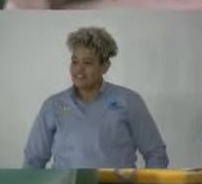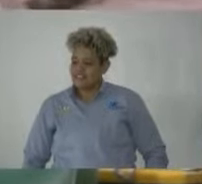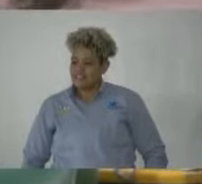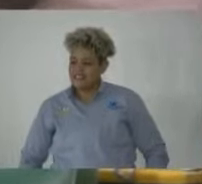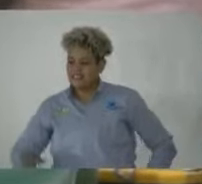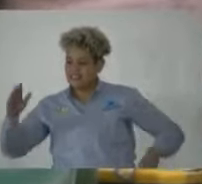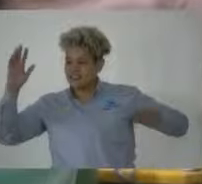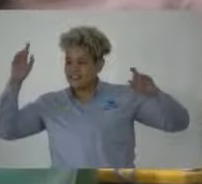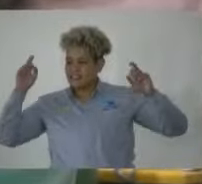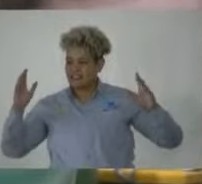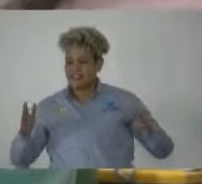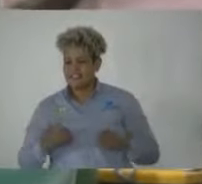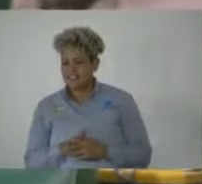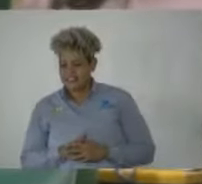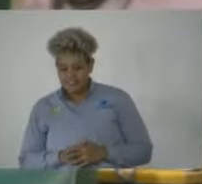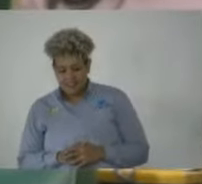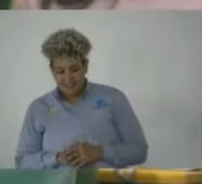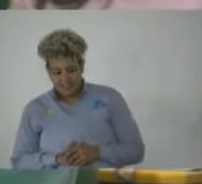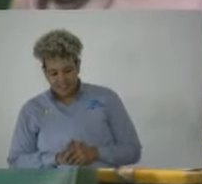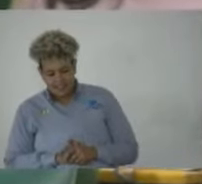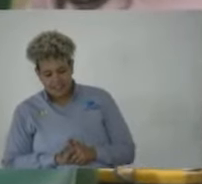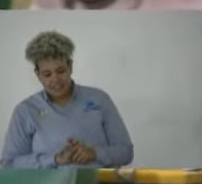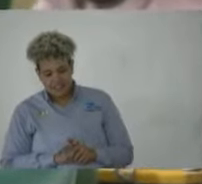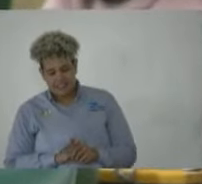Mr. Speaker,